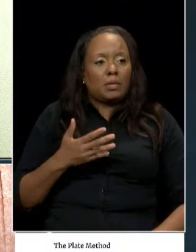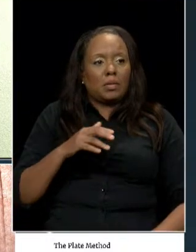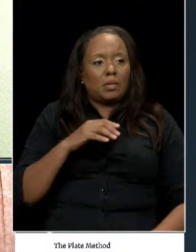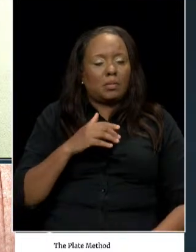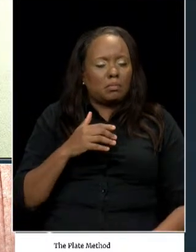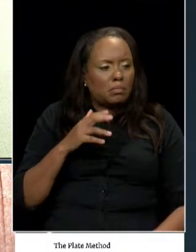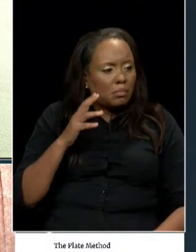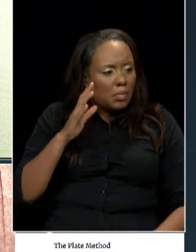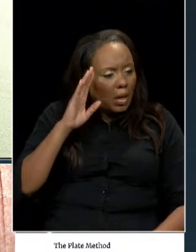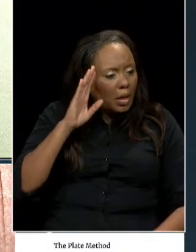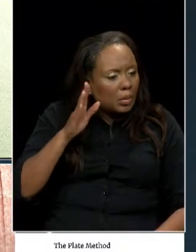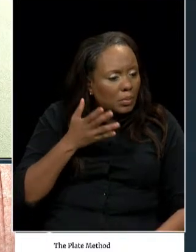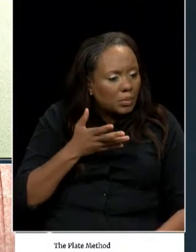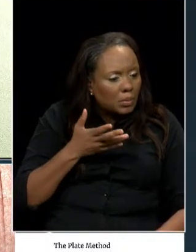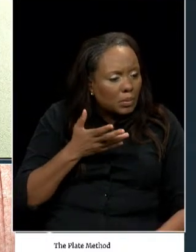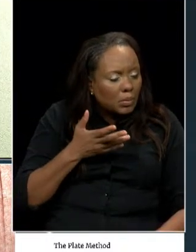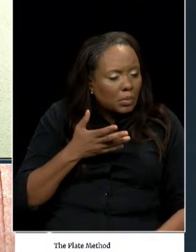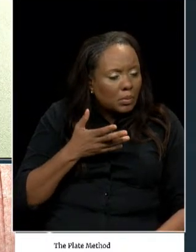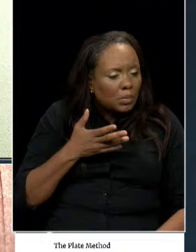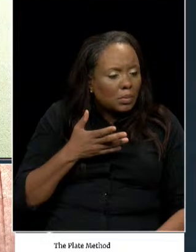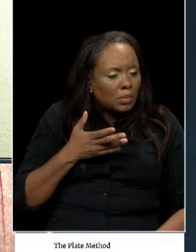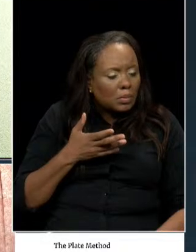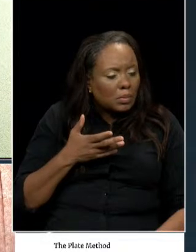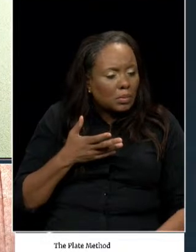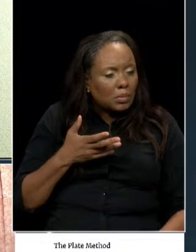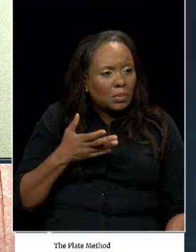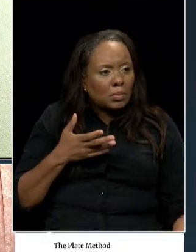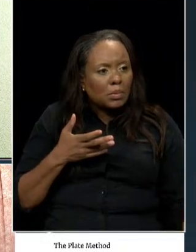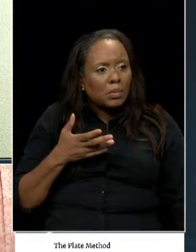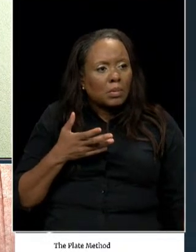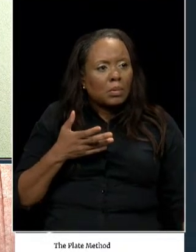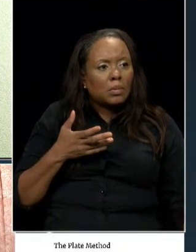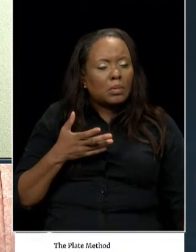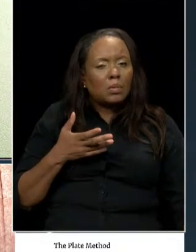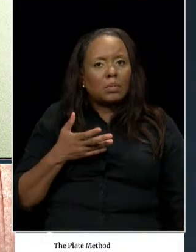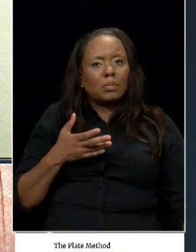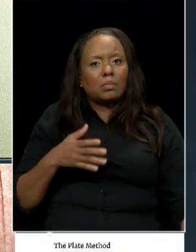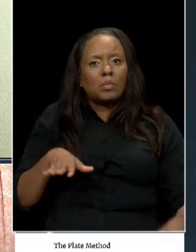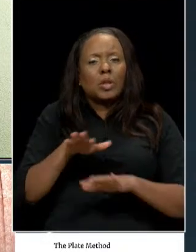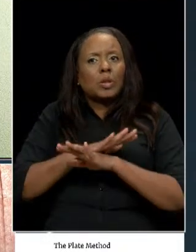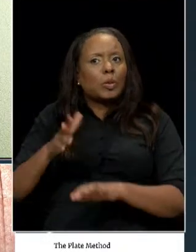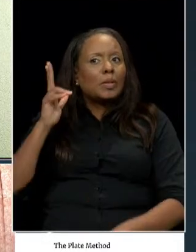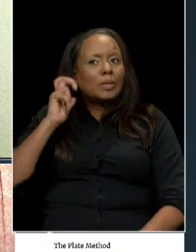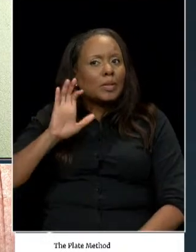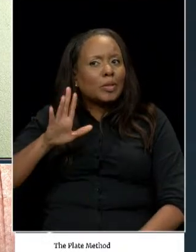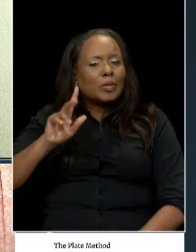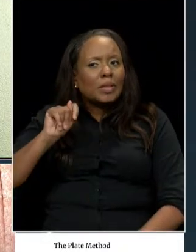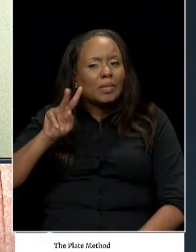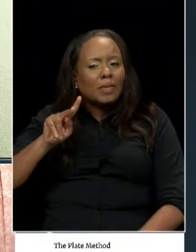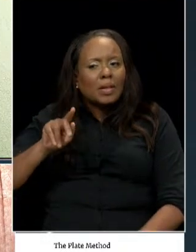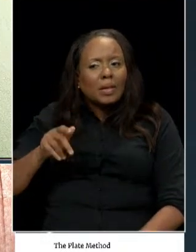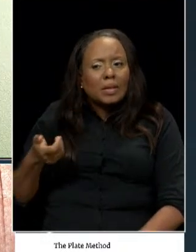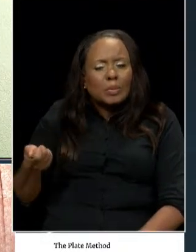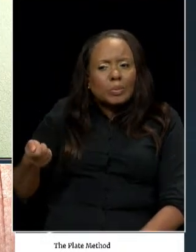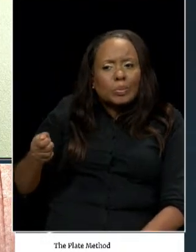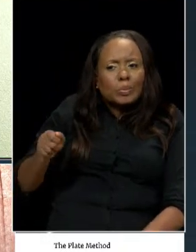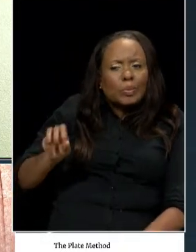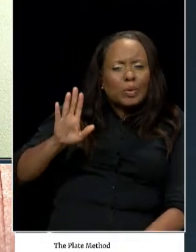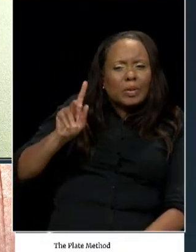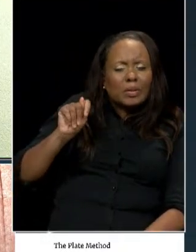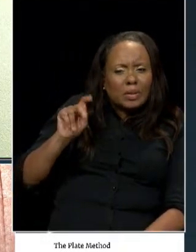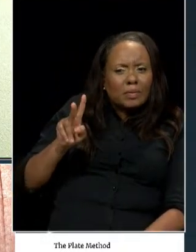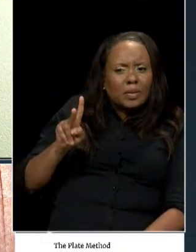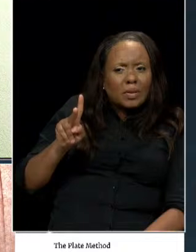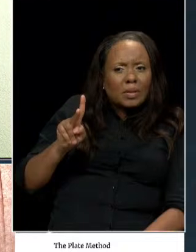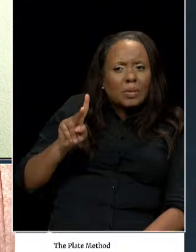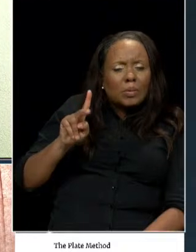hello? Yes, We're go listening. ahead. I think your television Try may not be to up. listen to your TV, please. If you could turn the volume off your TV, that